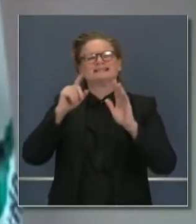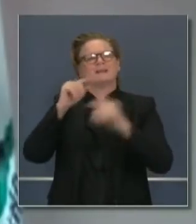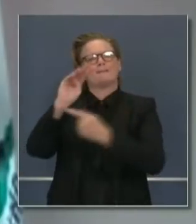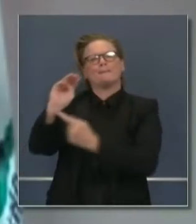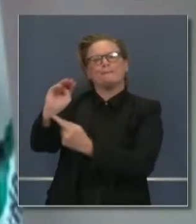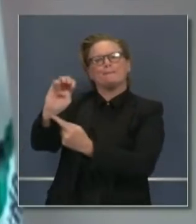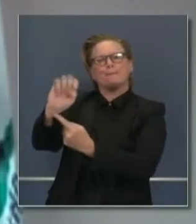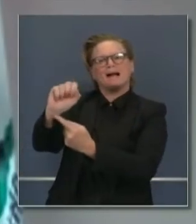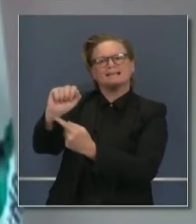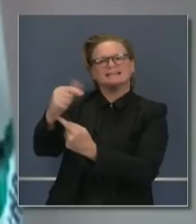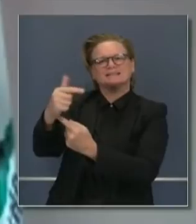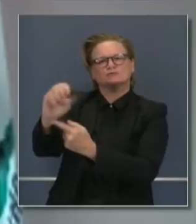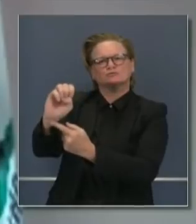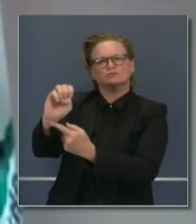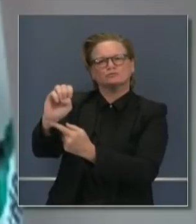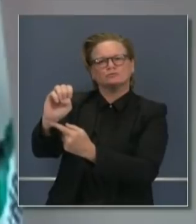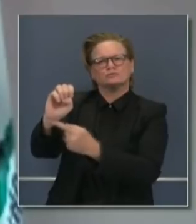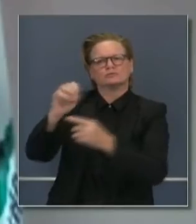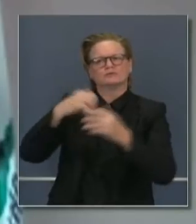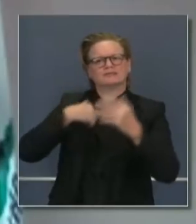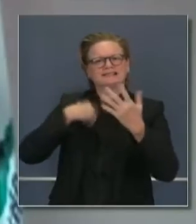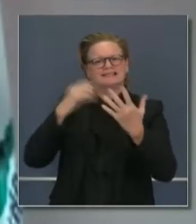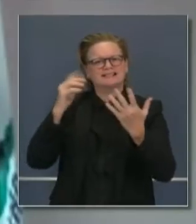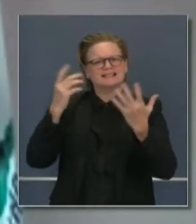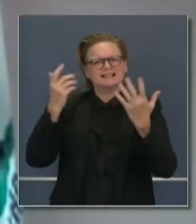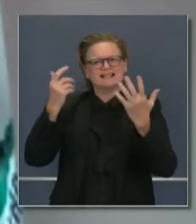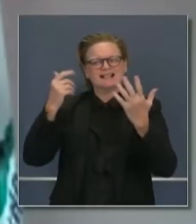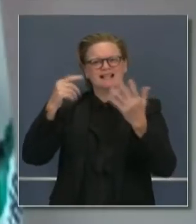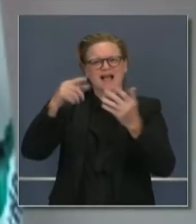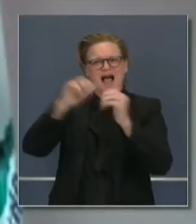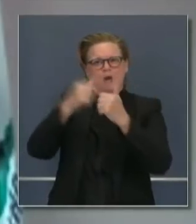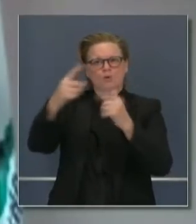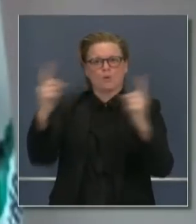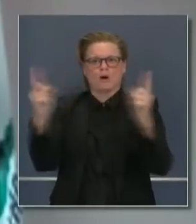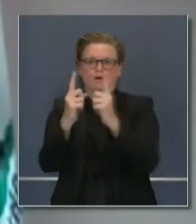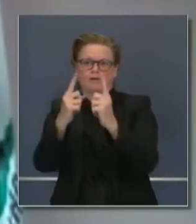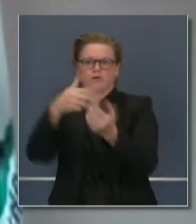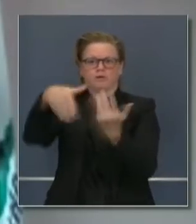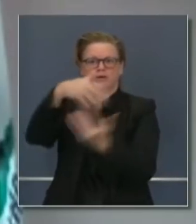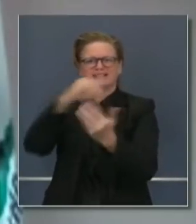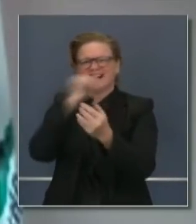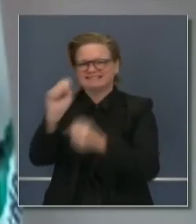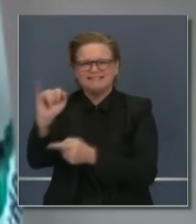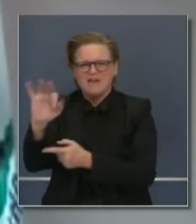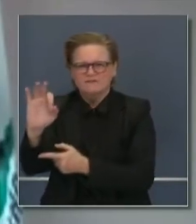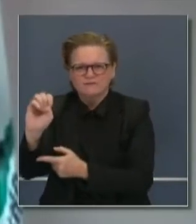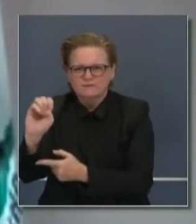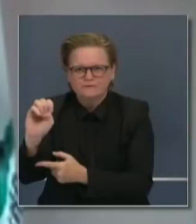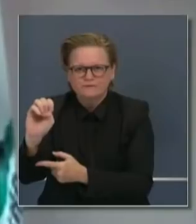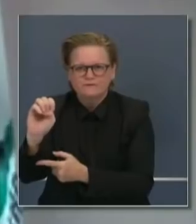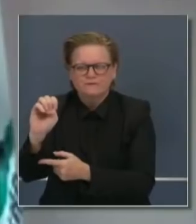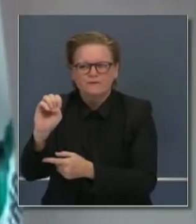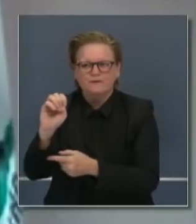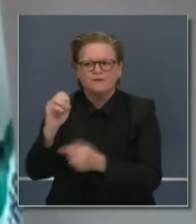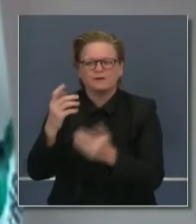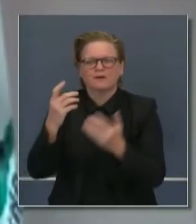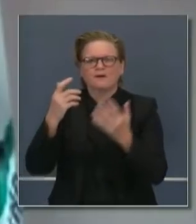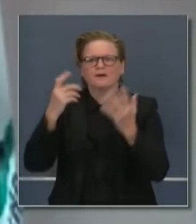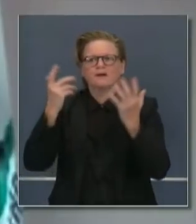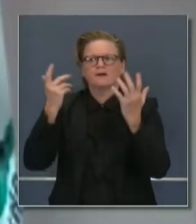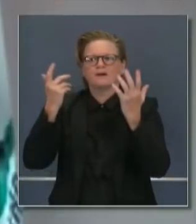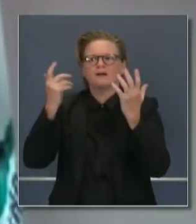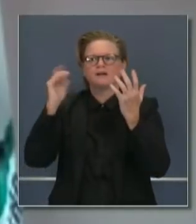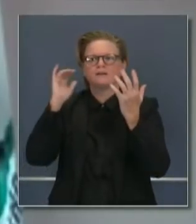mix safely, it's about how we reduce our mixing altogether. Staying at home unless it's